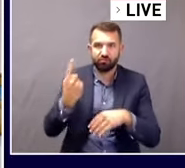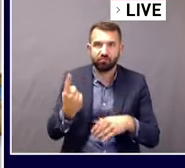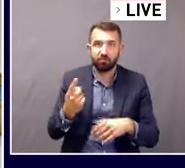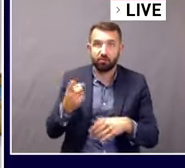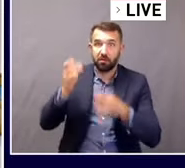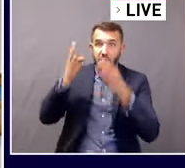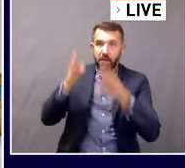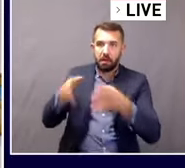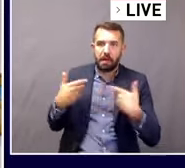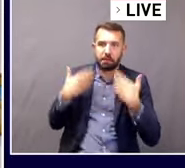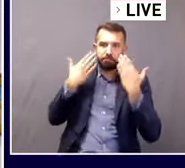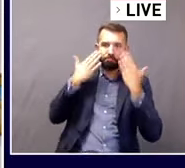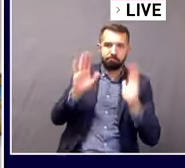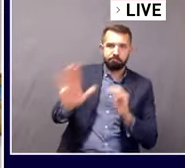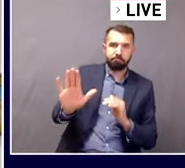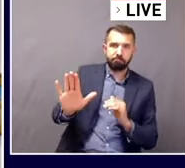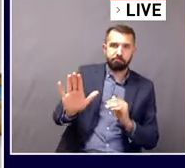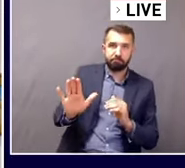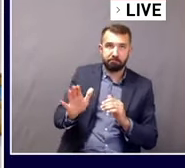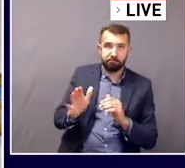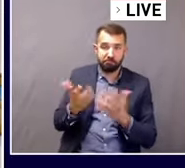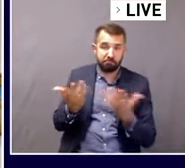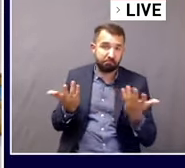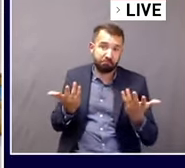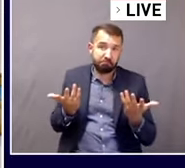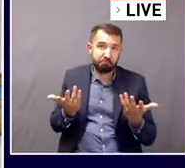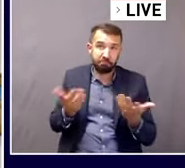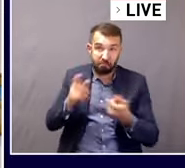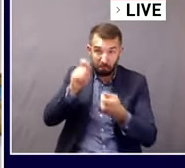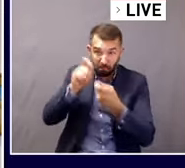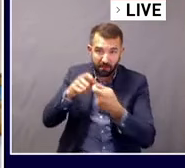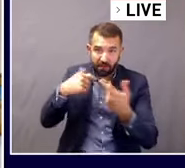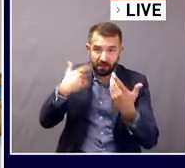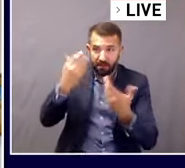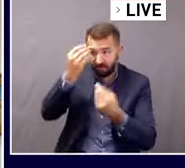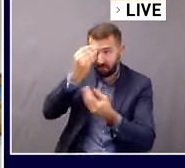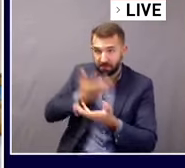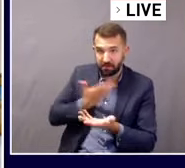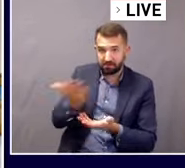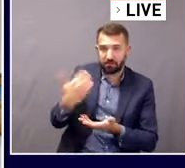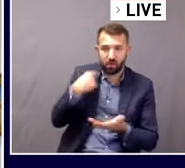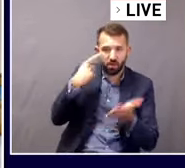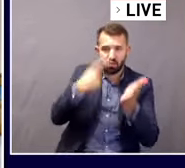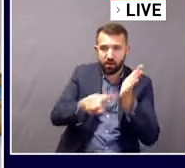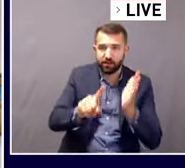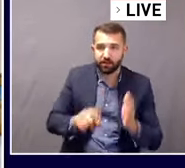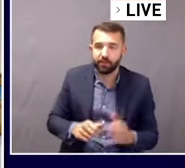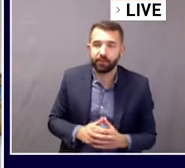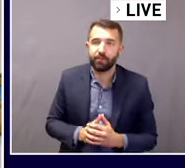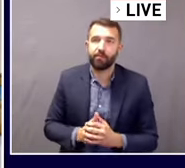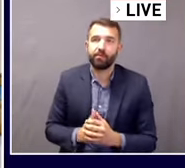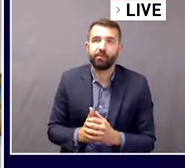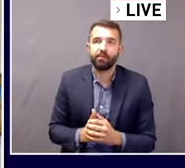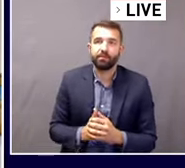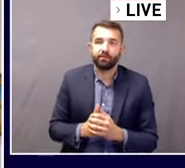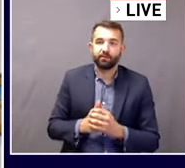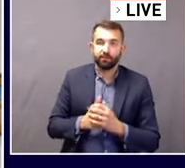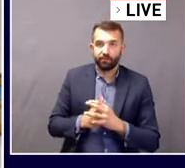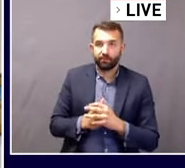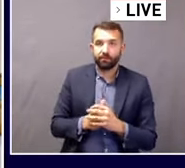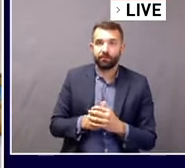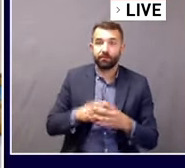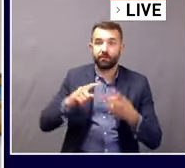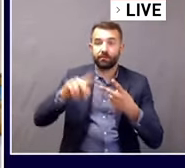either at our laboratory or with the Swab and Send sites themselves. Okay, great. And My other question is, there have been